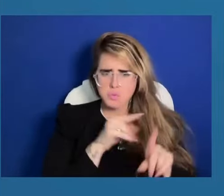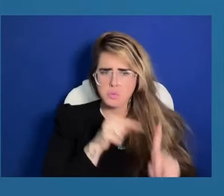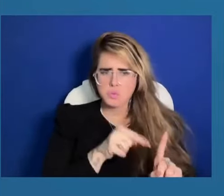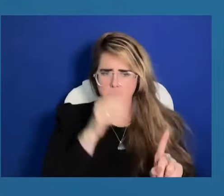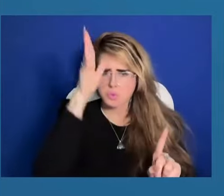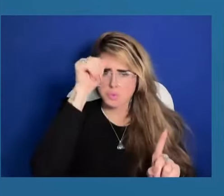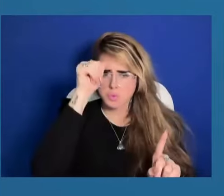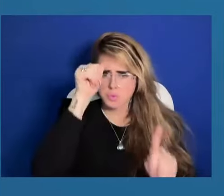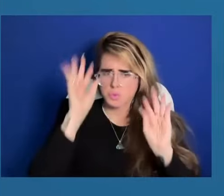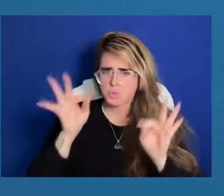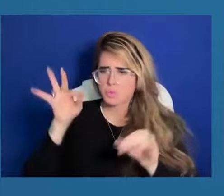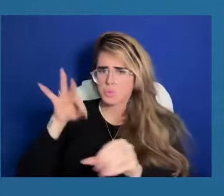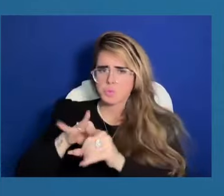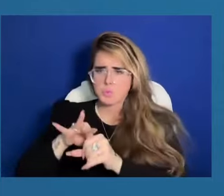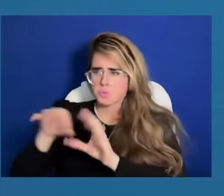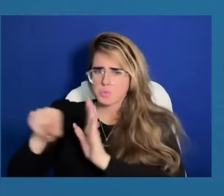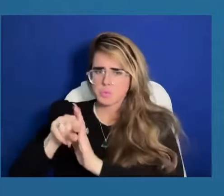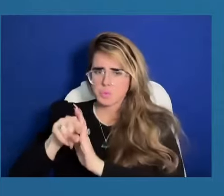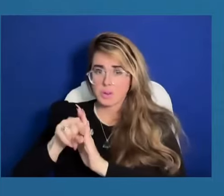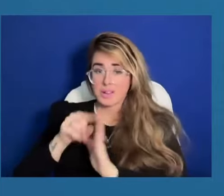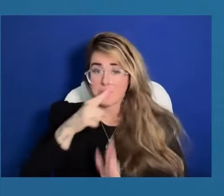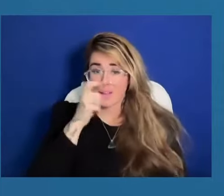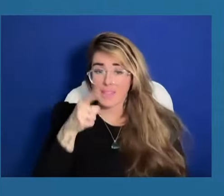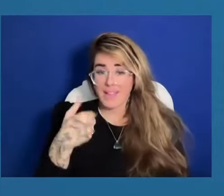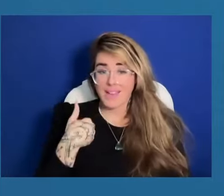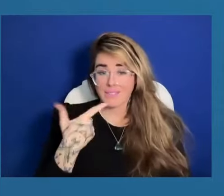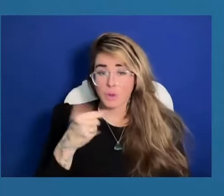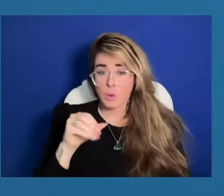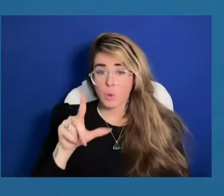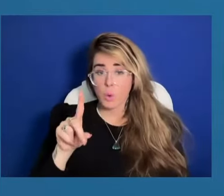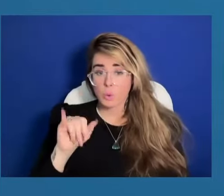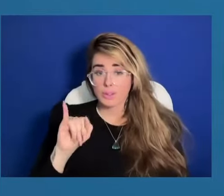election is suffering from a Goldilocks syndrome.